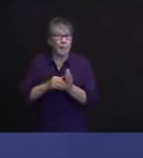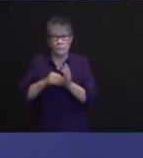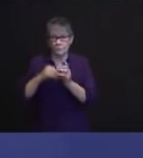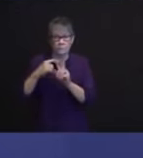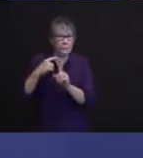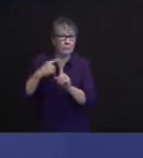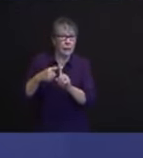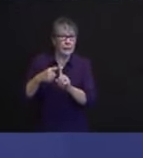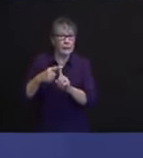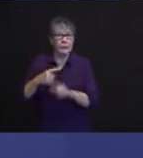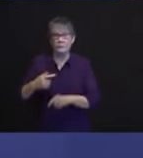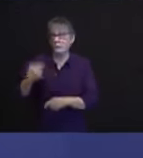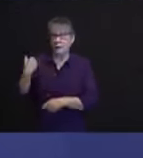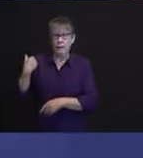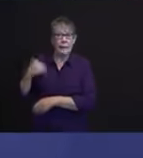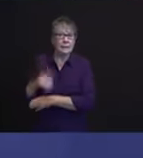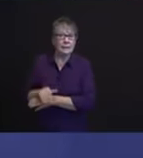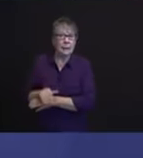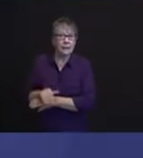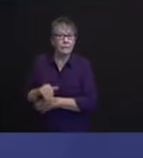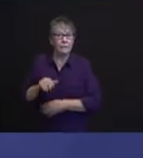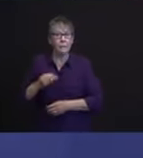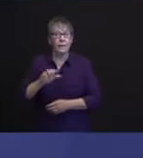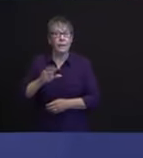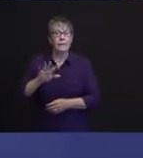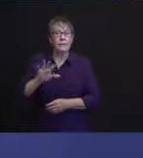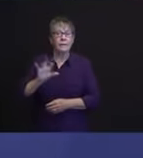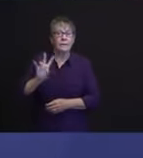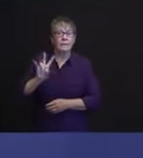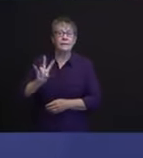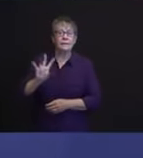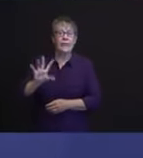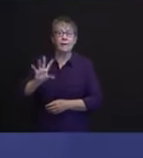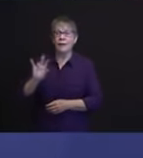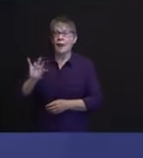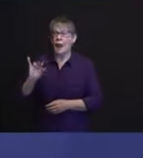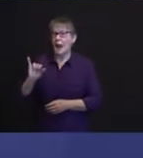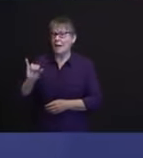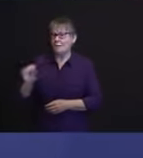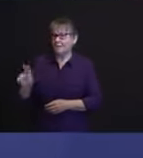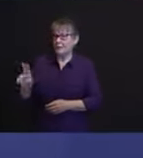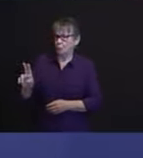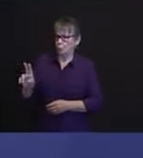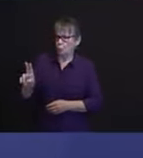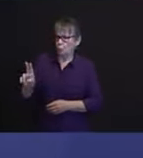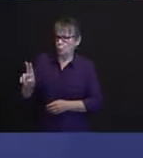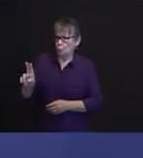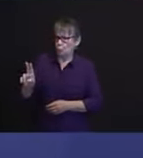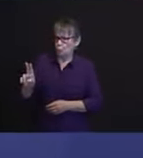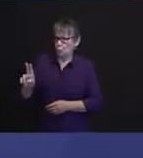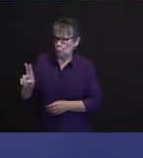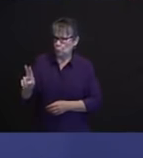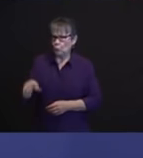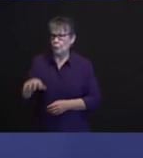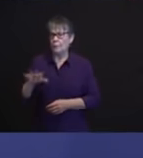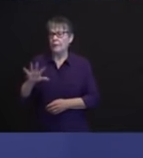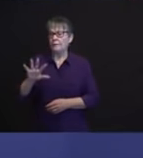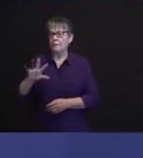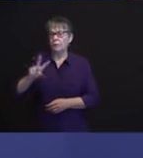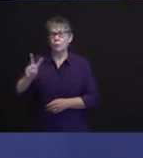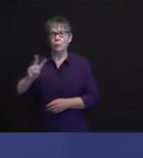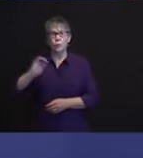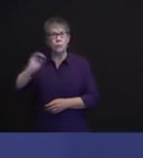individuals in critical care. 57% of those critical care patients are on ventilators. There has been 1 new report